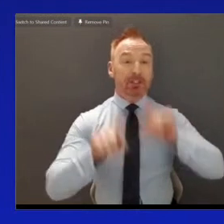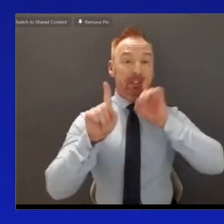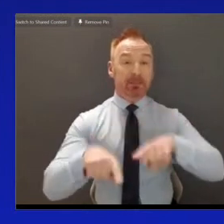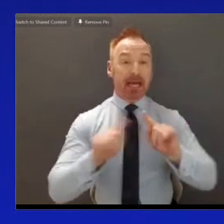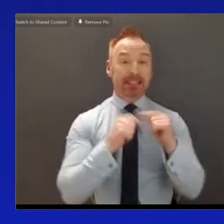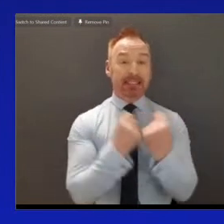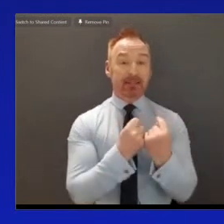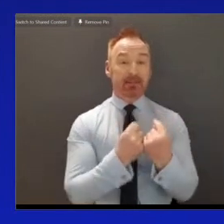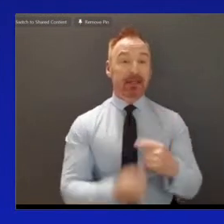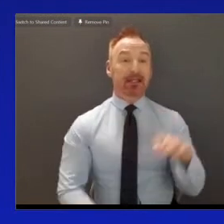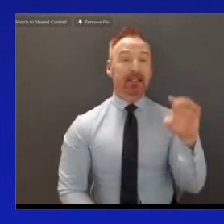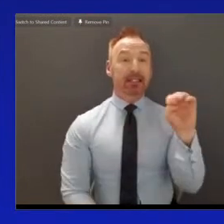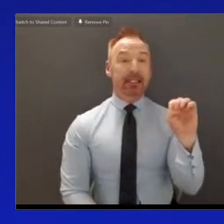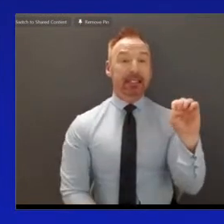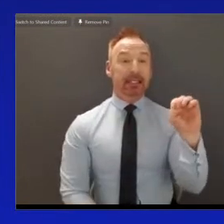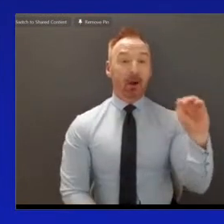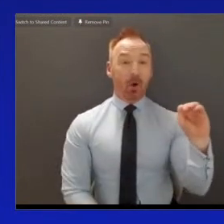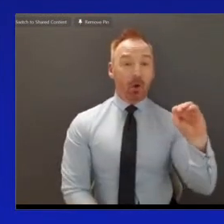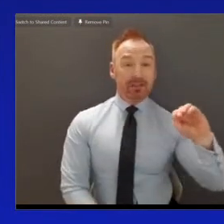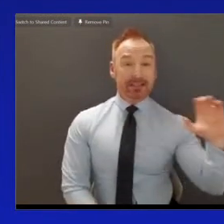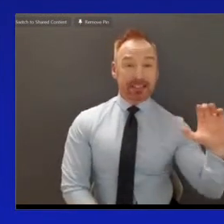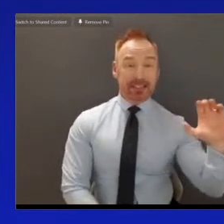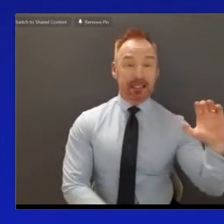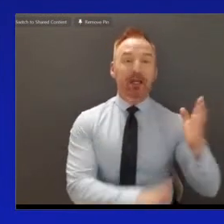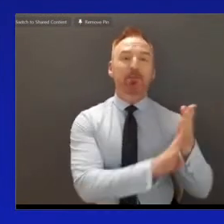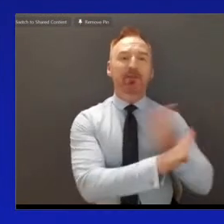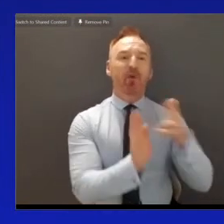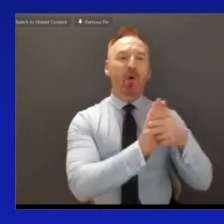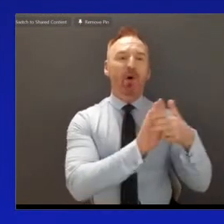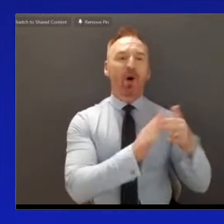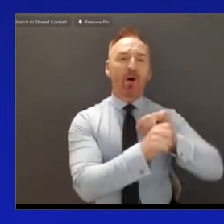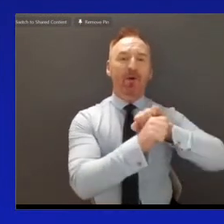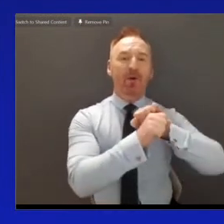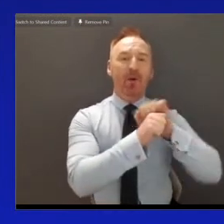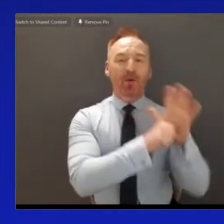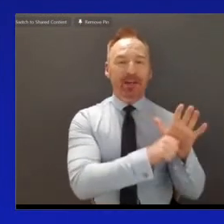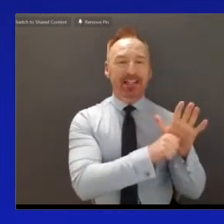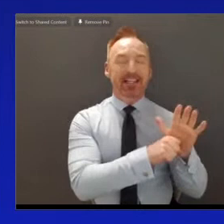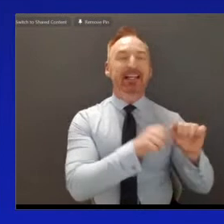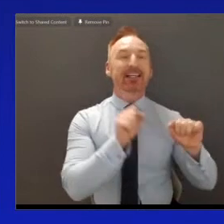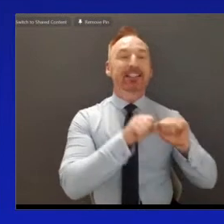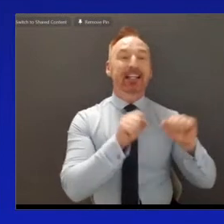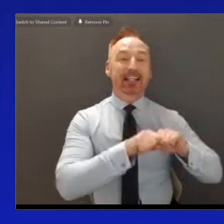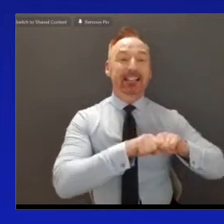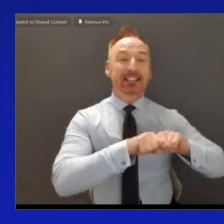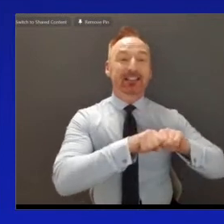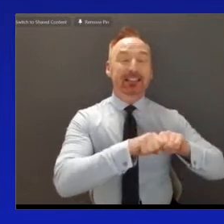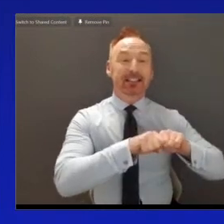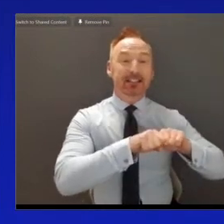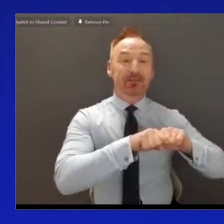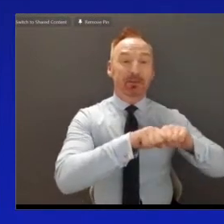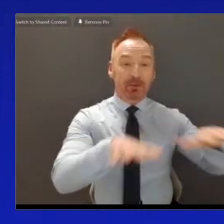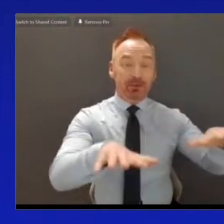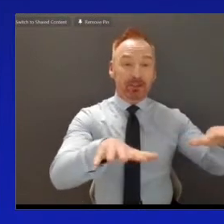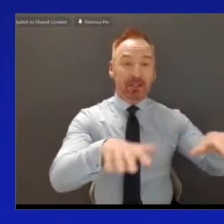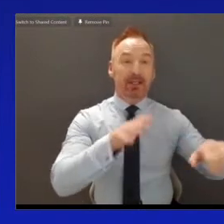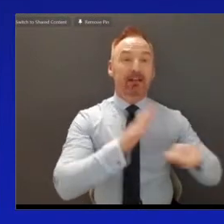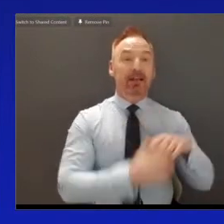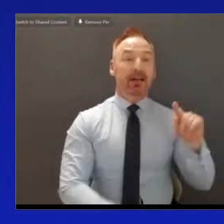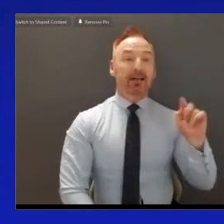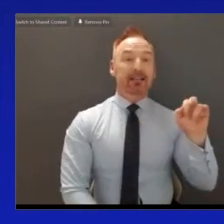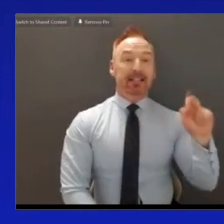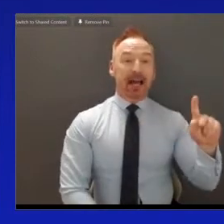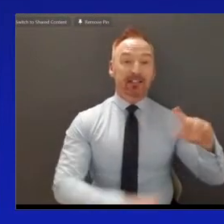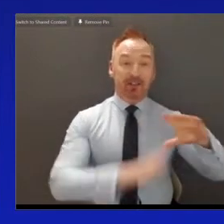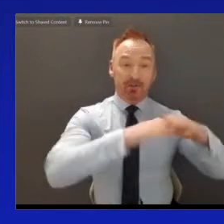EOC Command Team, which was previously the COVID-19 Vaccine Distribution Task Force that was modified at the beginning of the year, deals